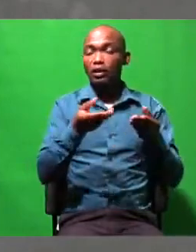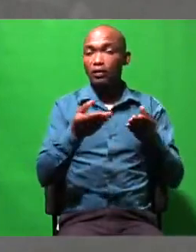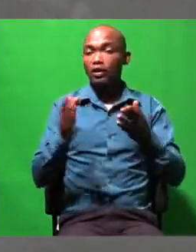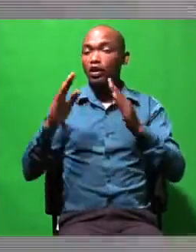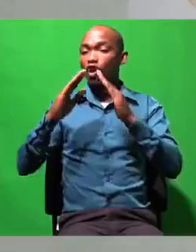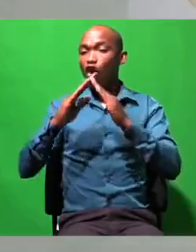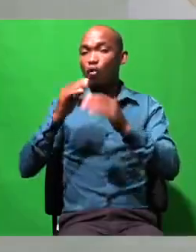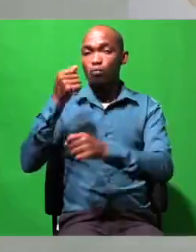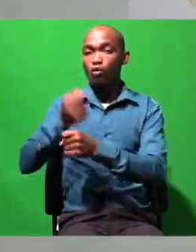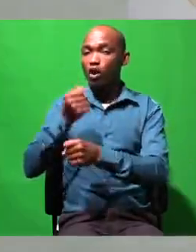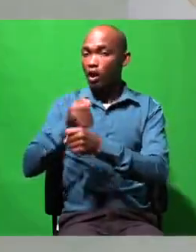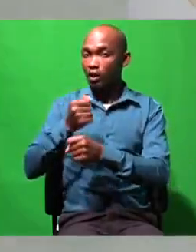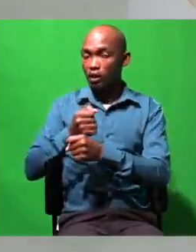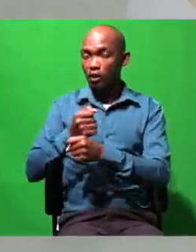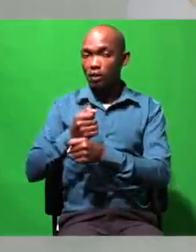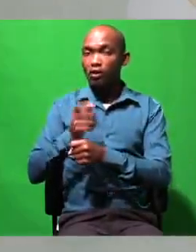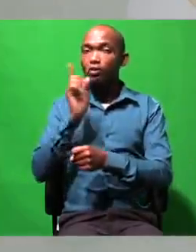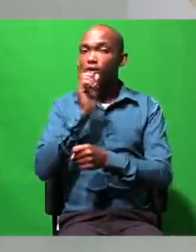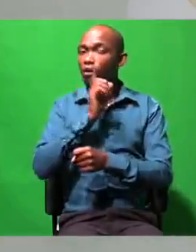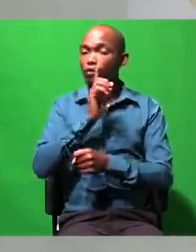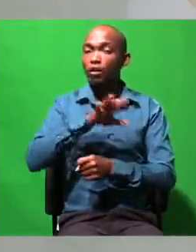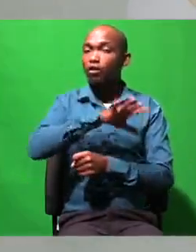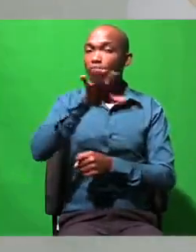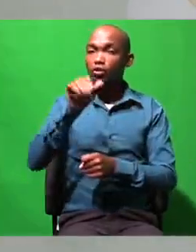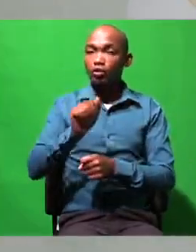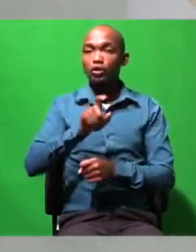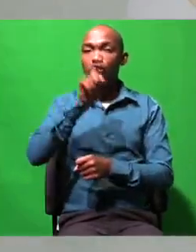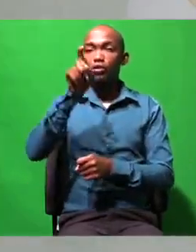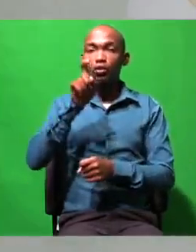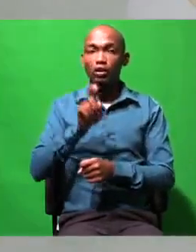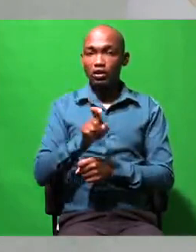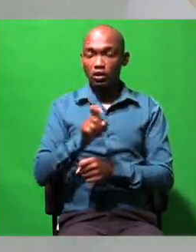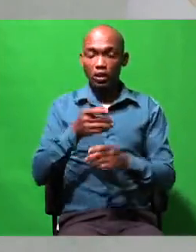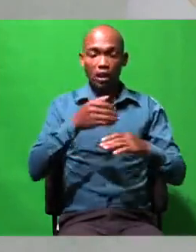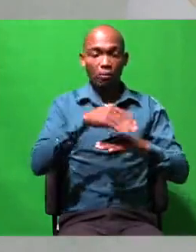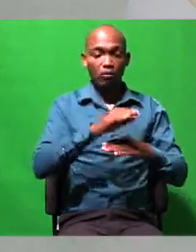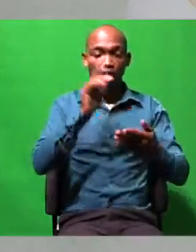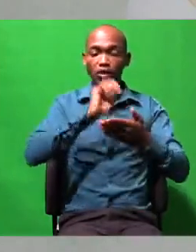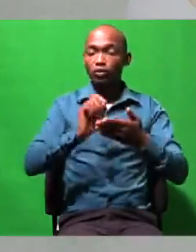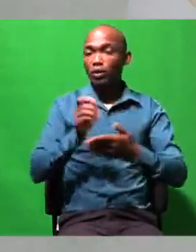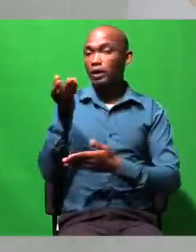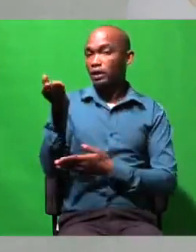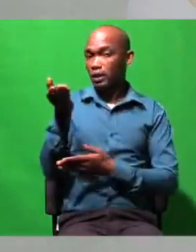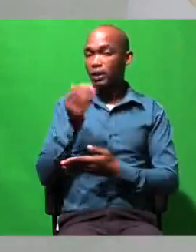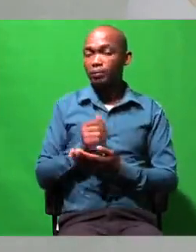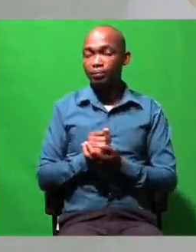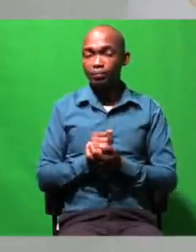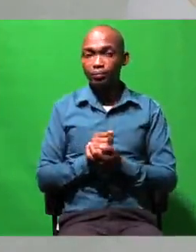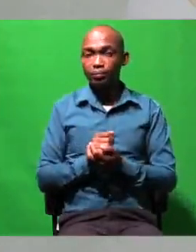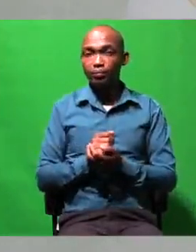homework, you have to answer those questions that I'm going to write